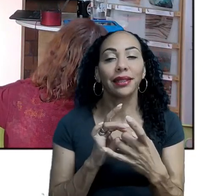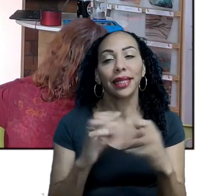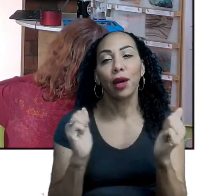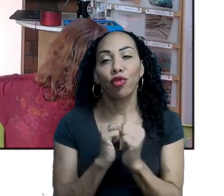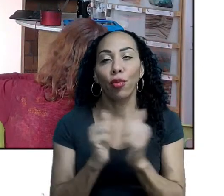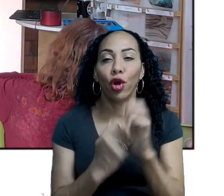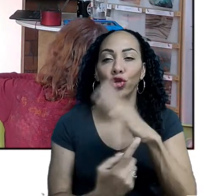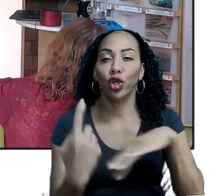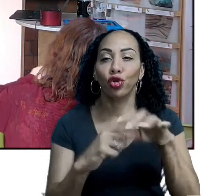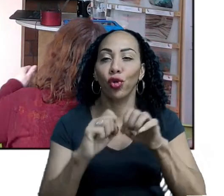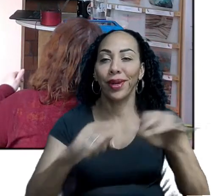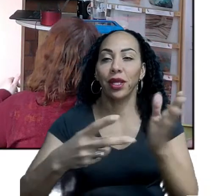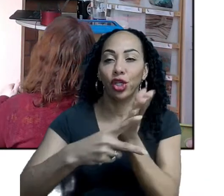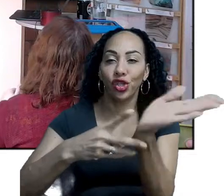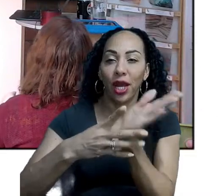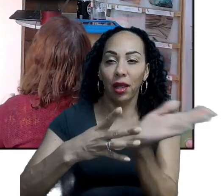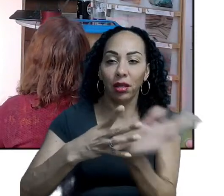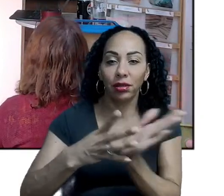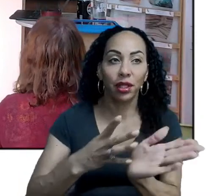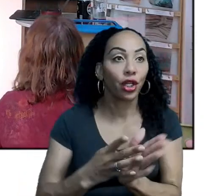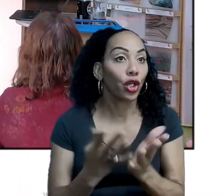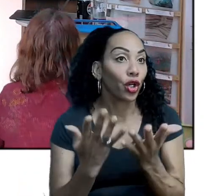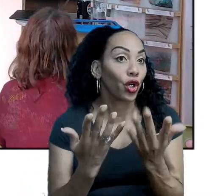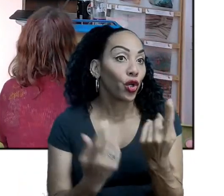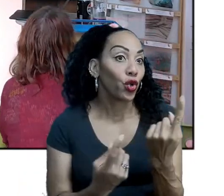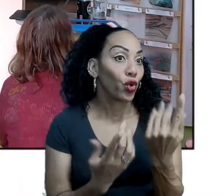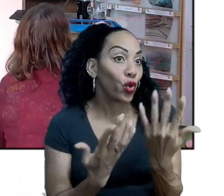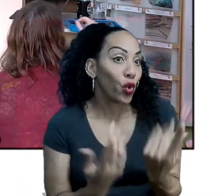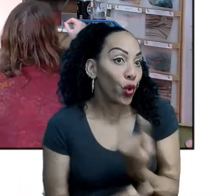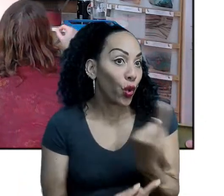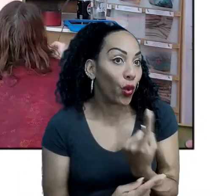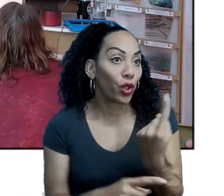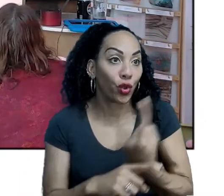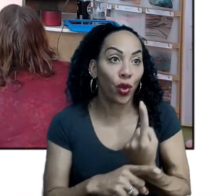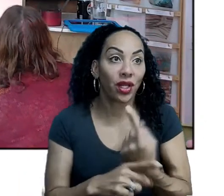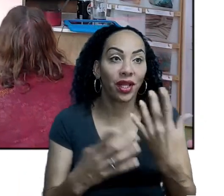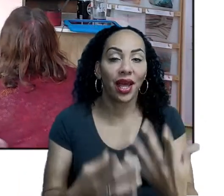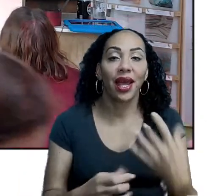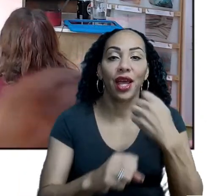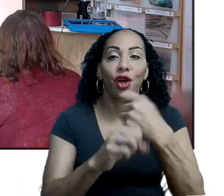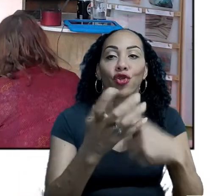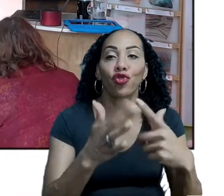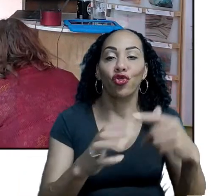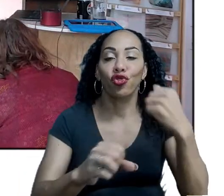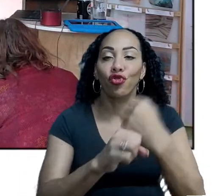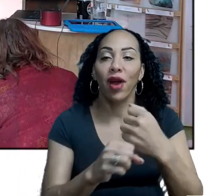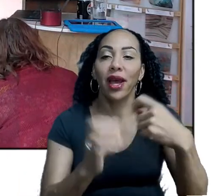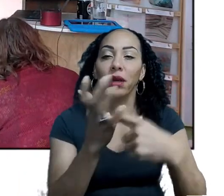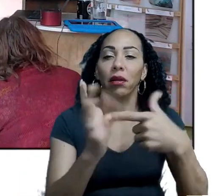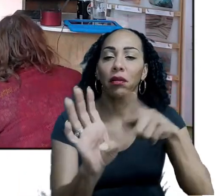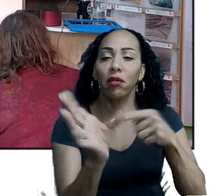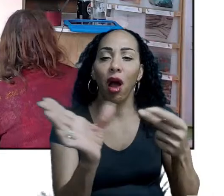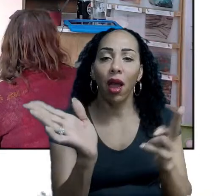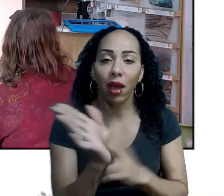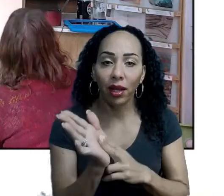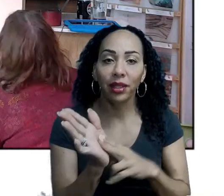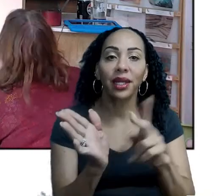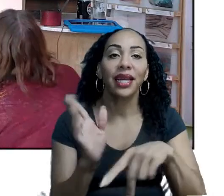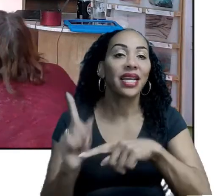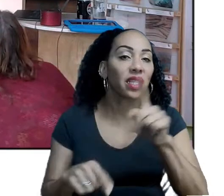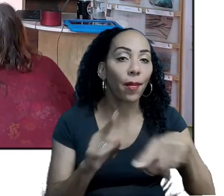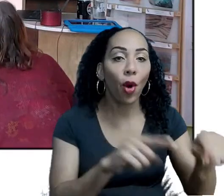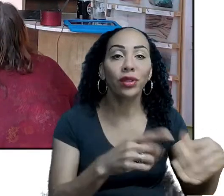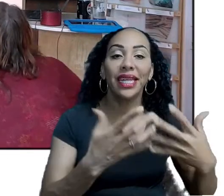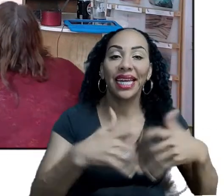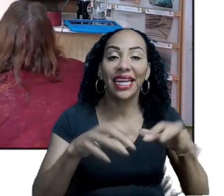Anyway, our speaker for today is Greg Ryan. Greg is an award-winning creative facilitator, composer, multi-instrumentalist, and